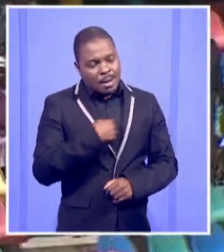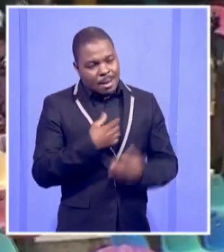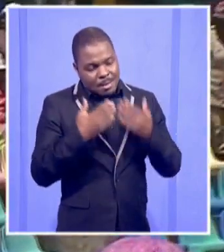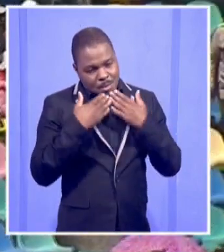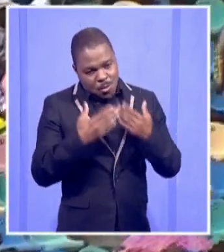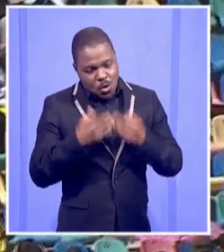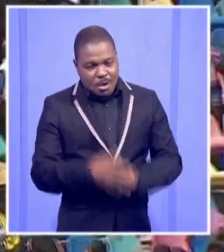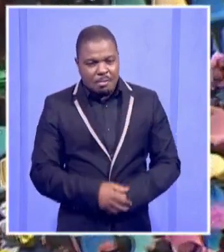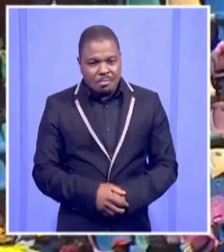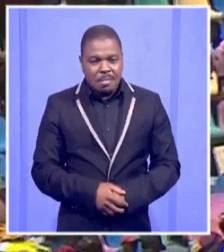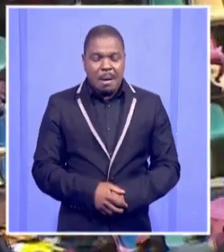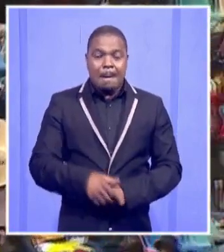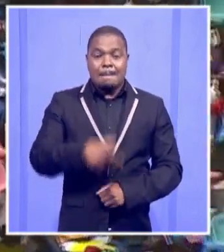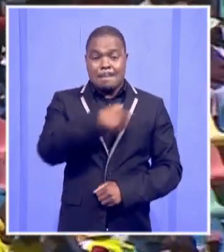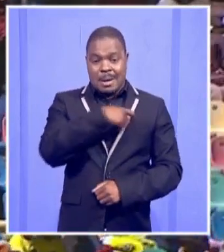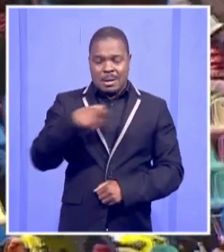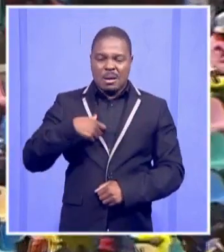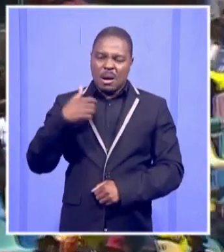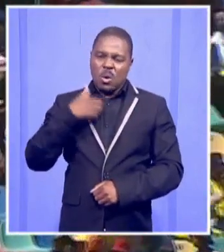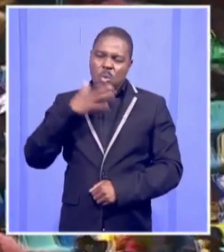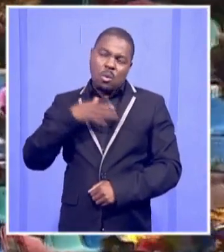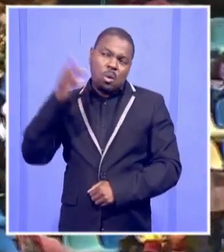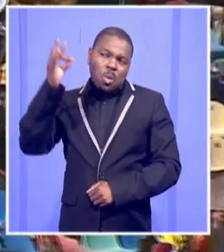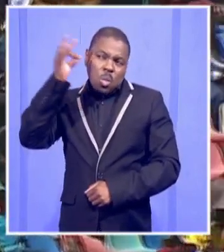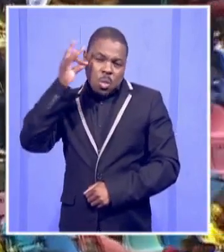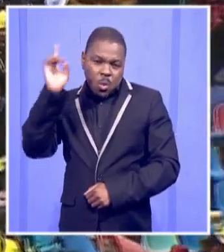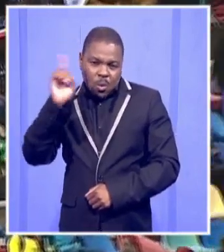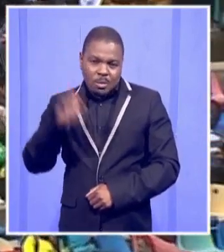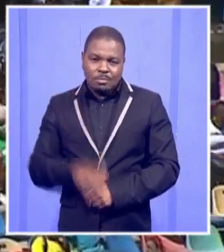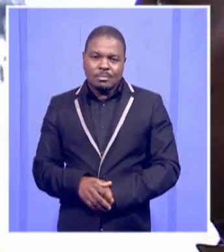Ku-President sifuna kuzwa ukuthi